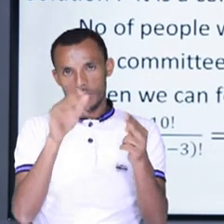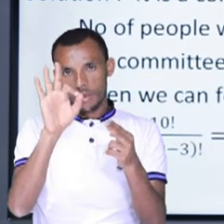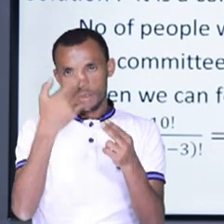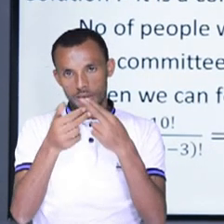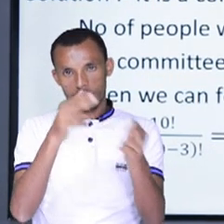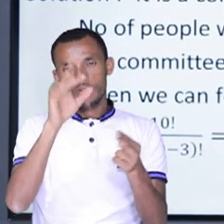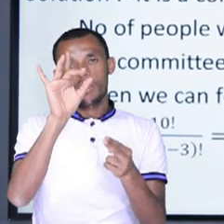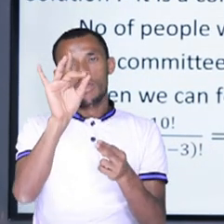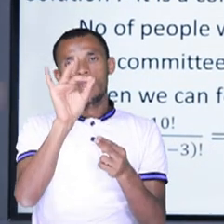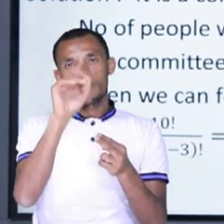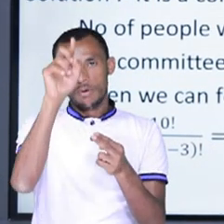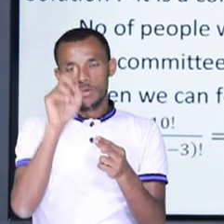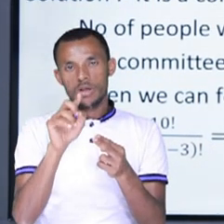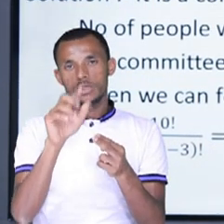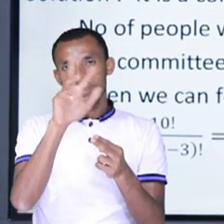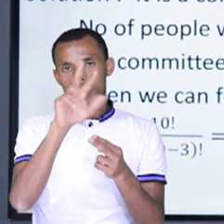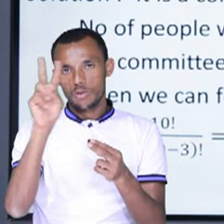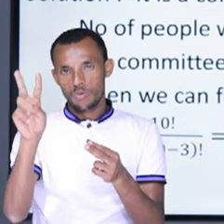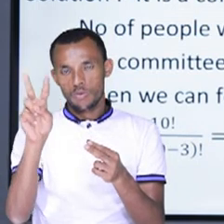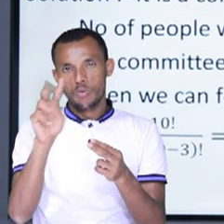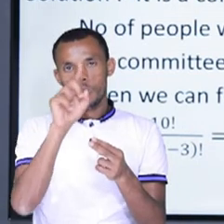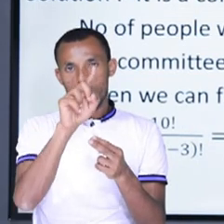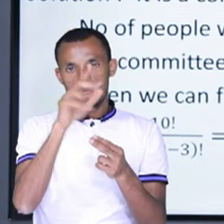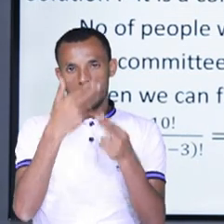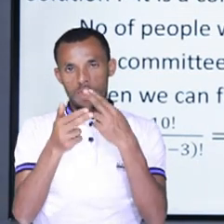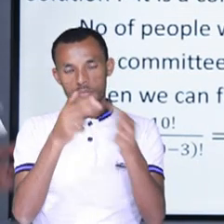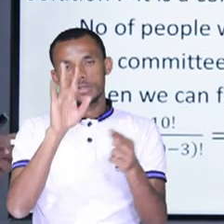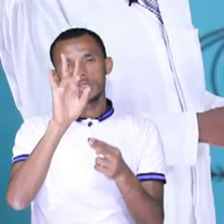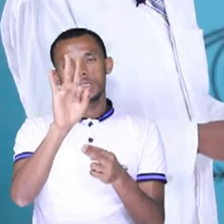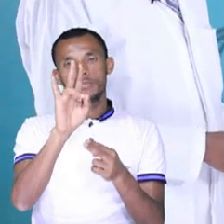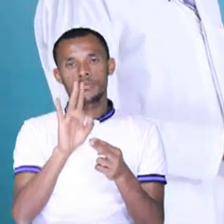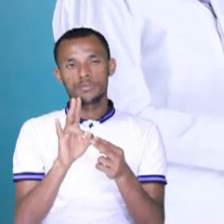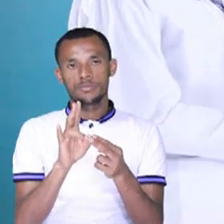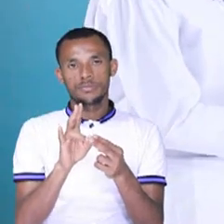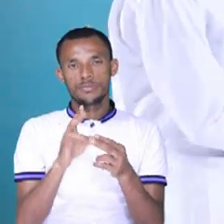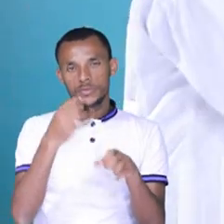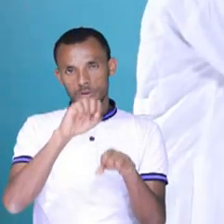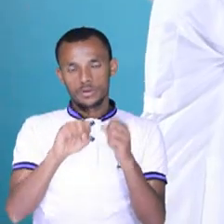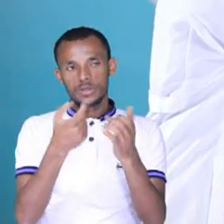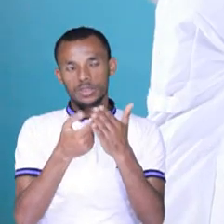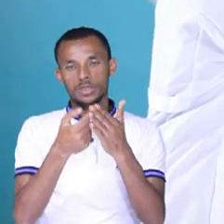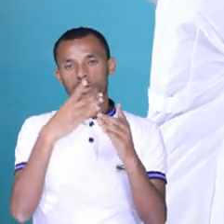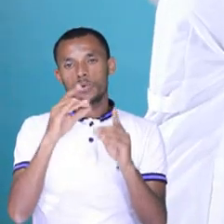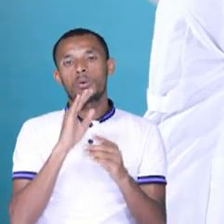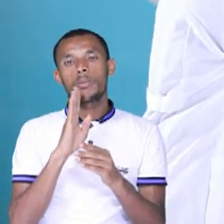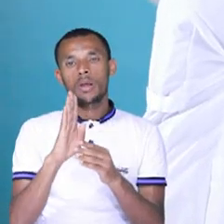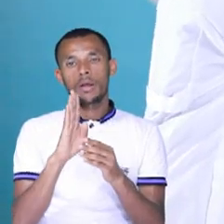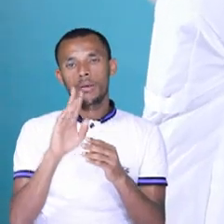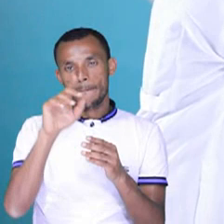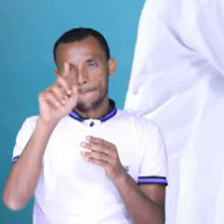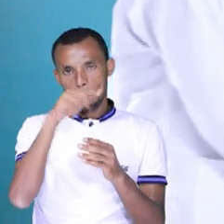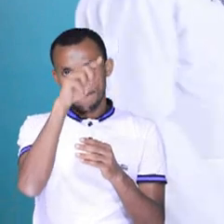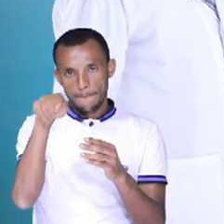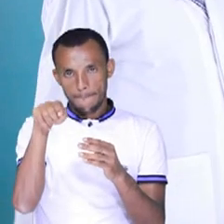factorial. 3, 2, 1 times 7 factorial. So this could be cancelled